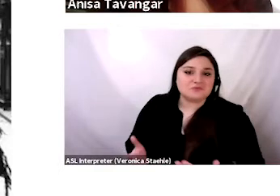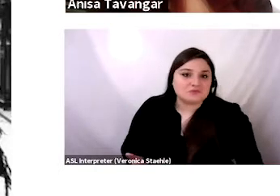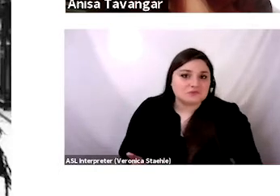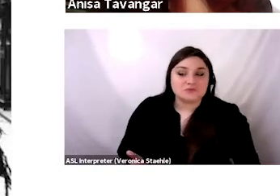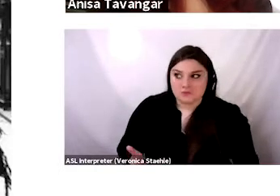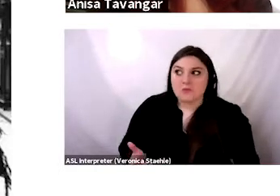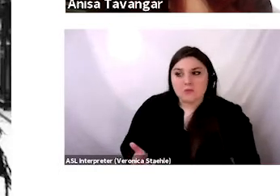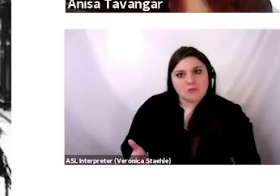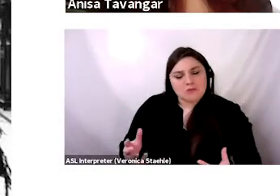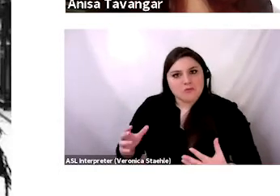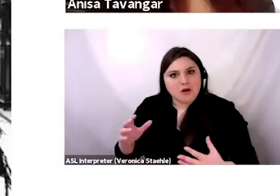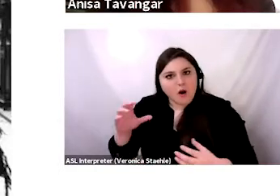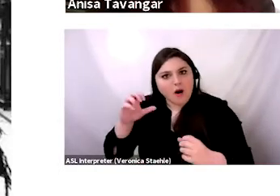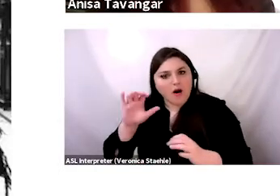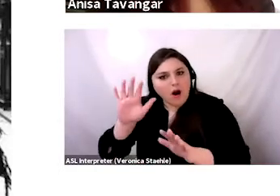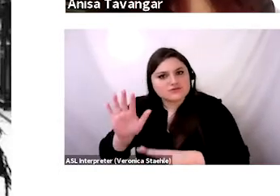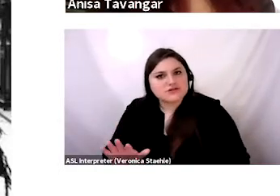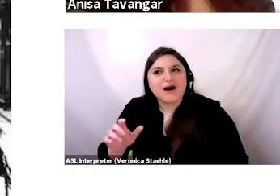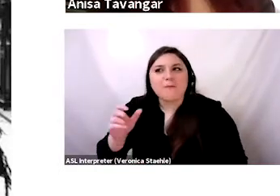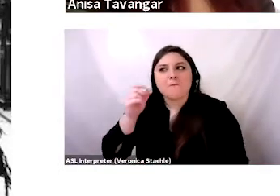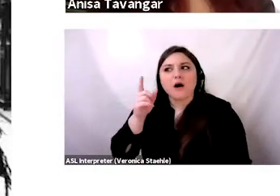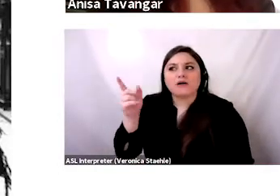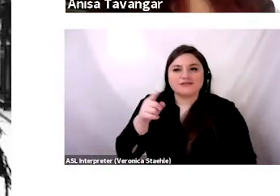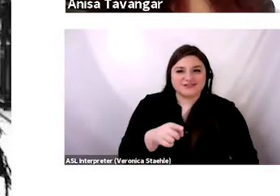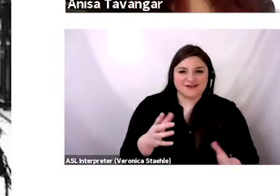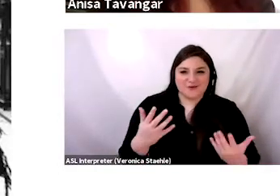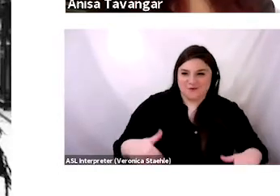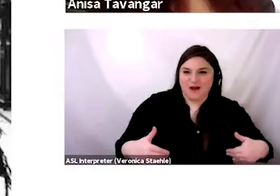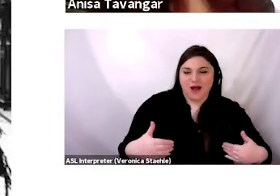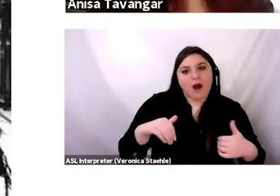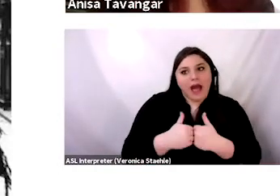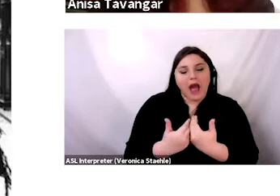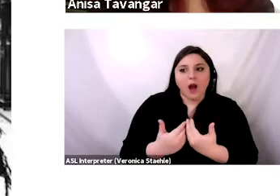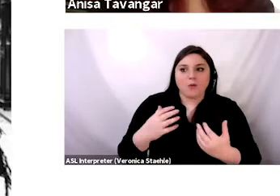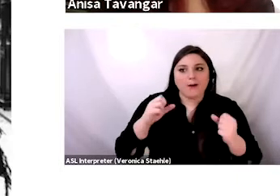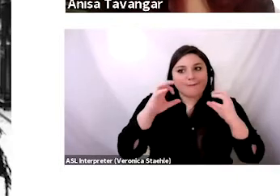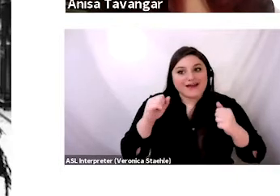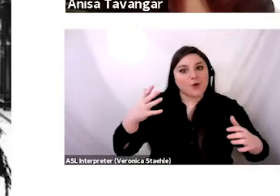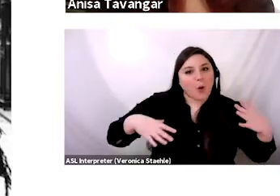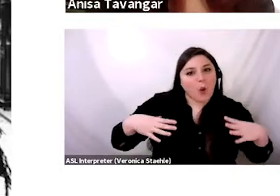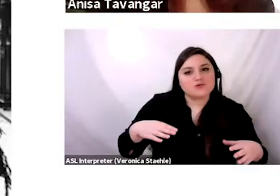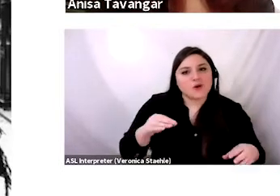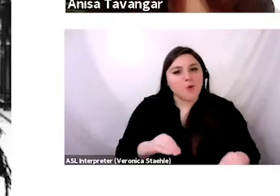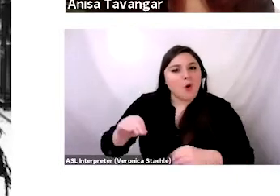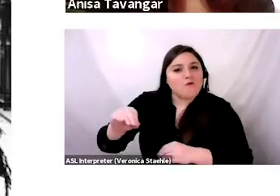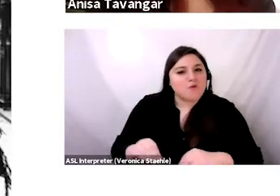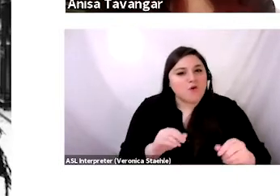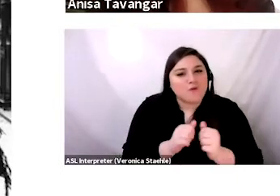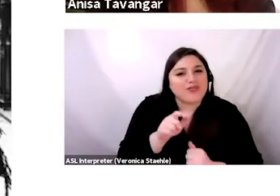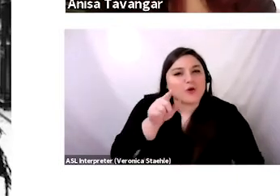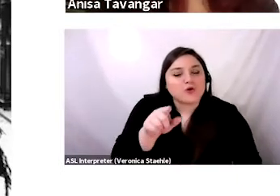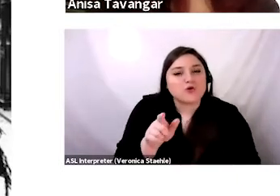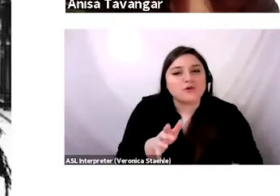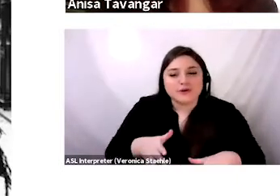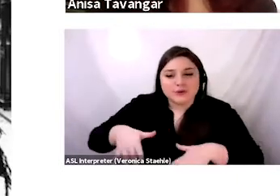often sort of undercut the significance of that. A lot